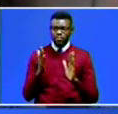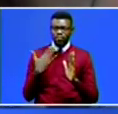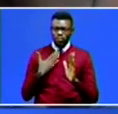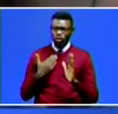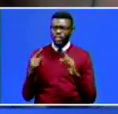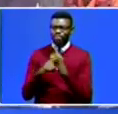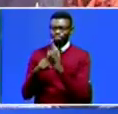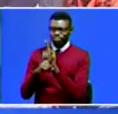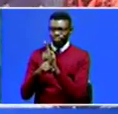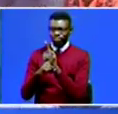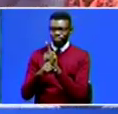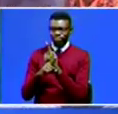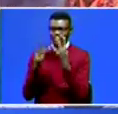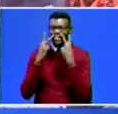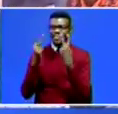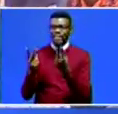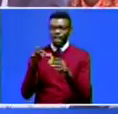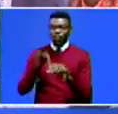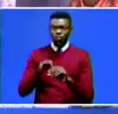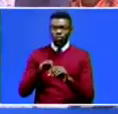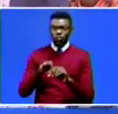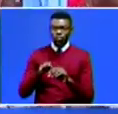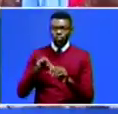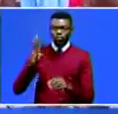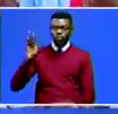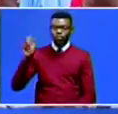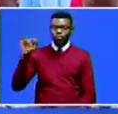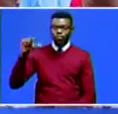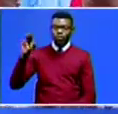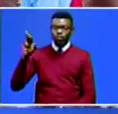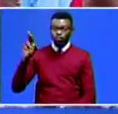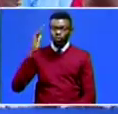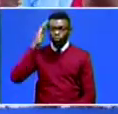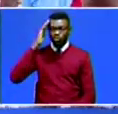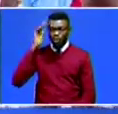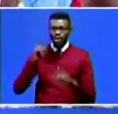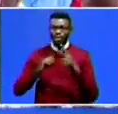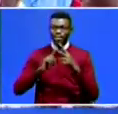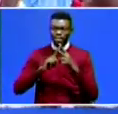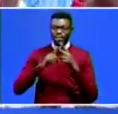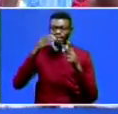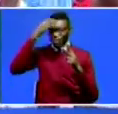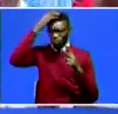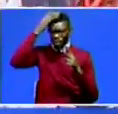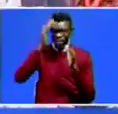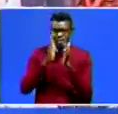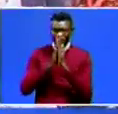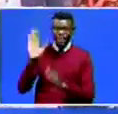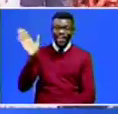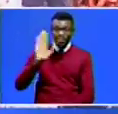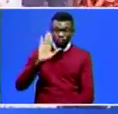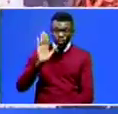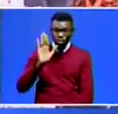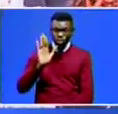voters in different constituencies. Kwa magavana Anwaiguru, Dr. Alfred Mutua, Professor Kivutha Kibwana na Charity Ngilu, kinara wa ODM